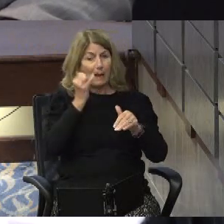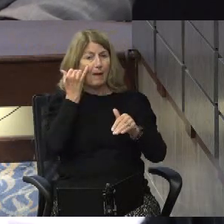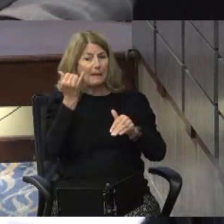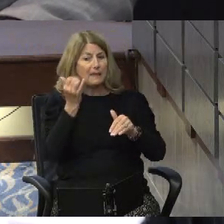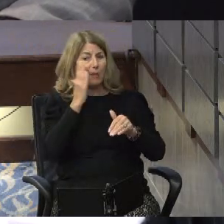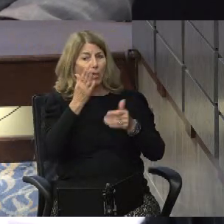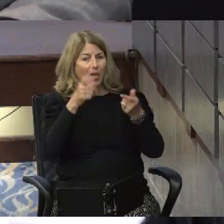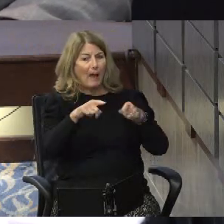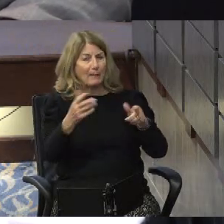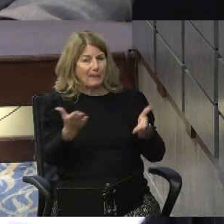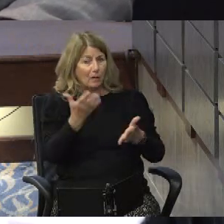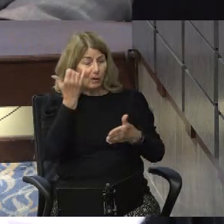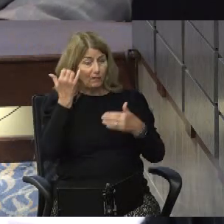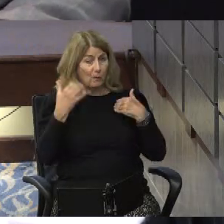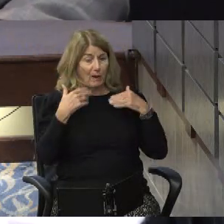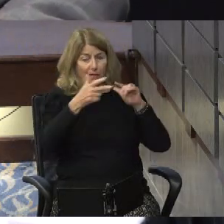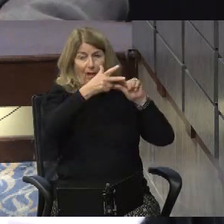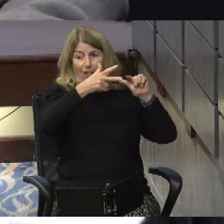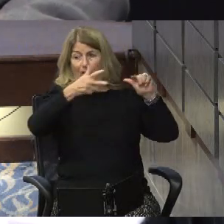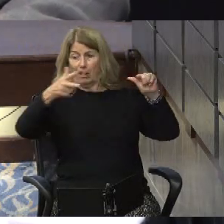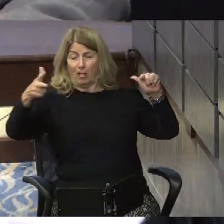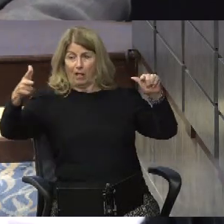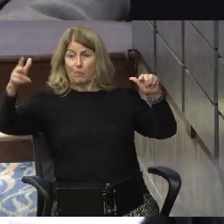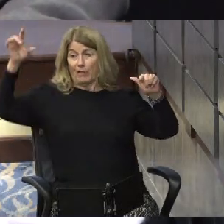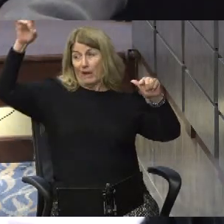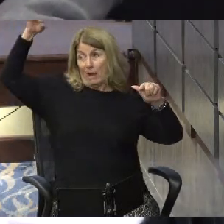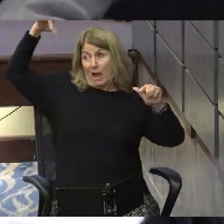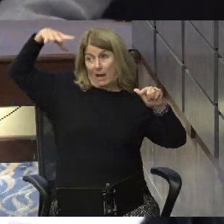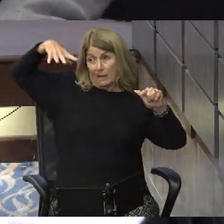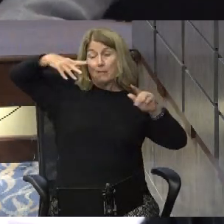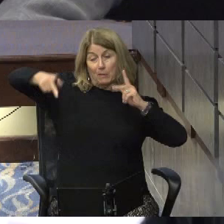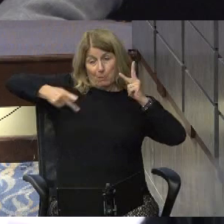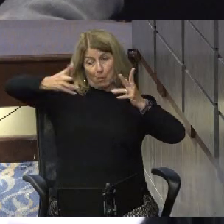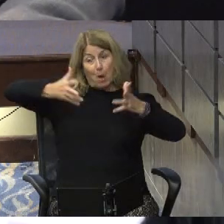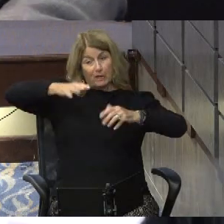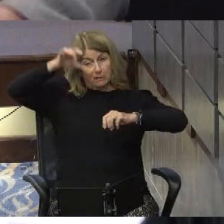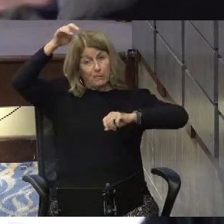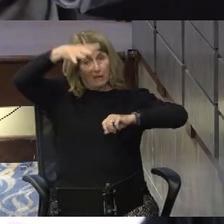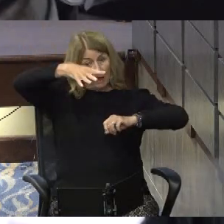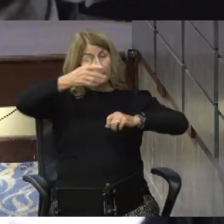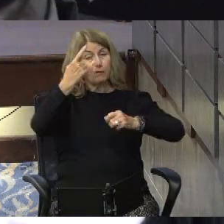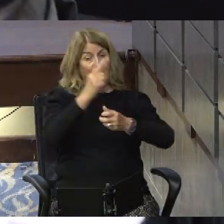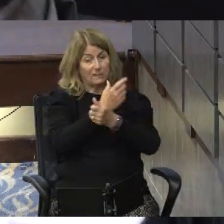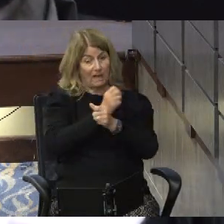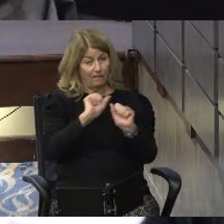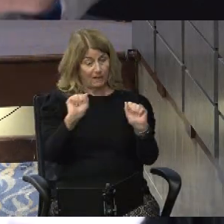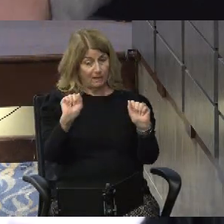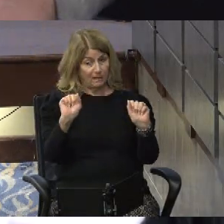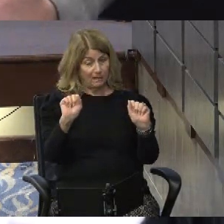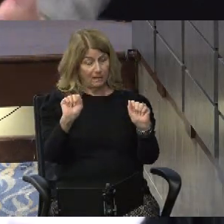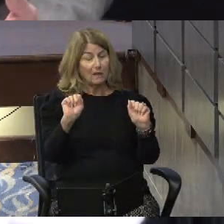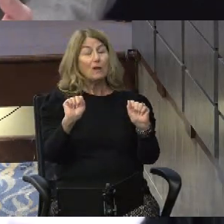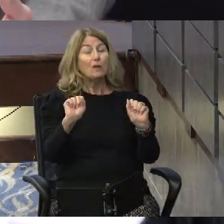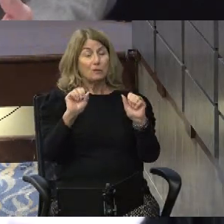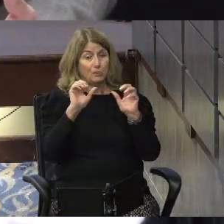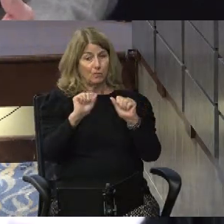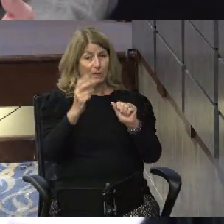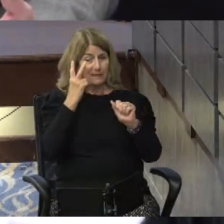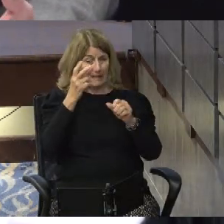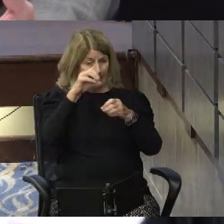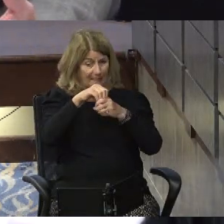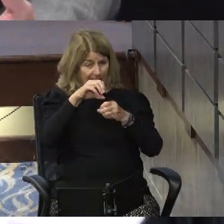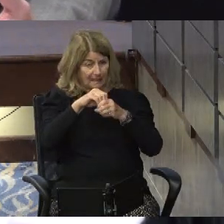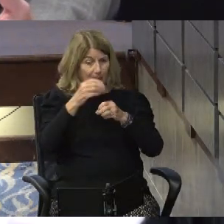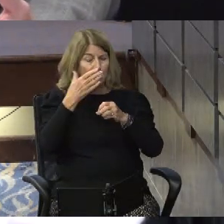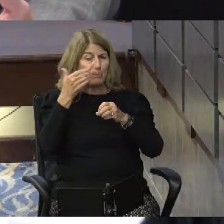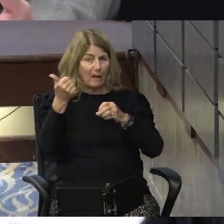the parking garage backlit, which people want it to be lit so they'll feel safe, you're going to be able to see inside of it much better at night than